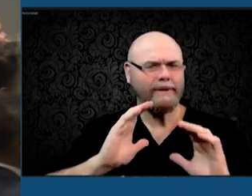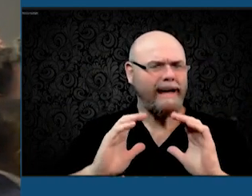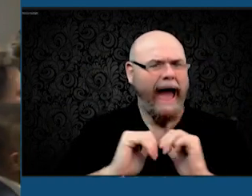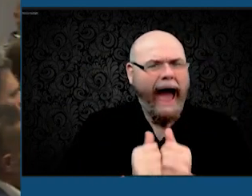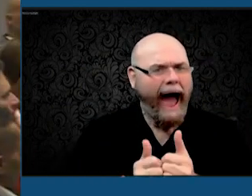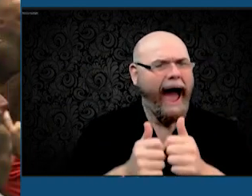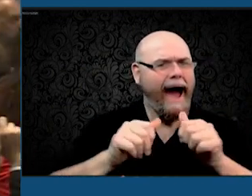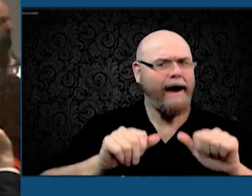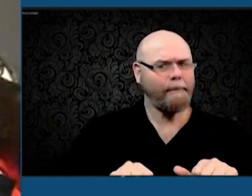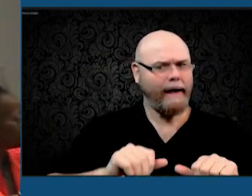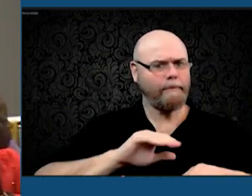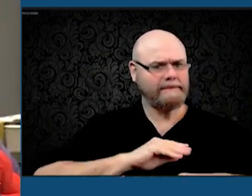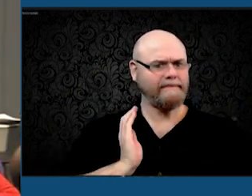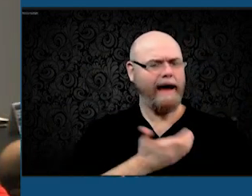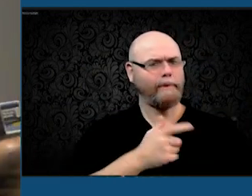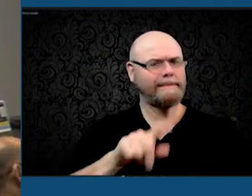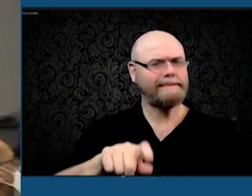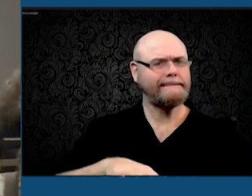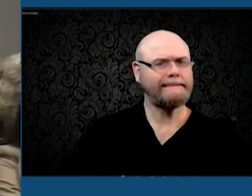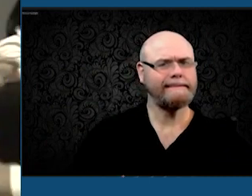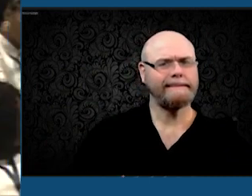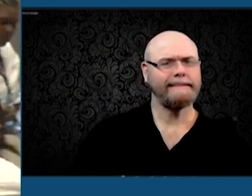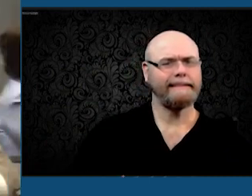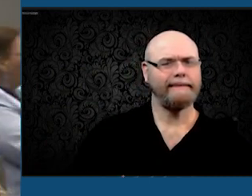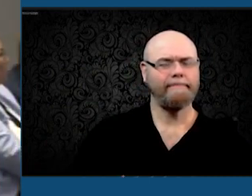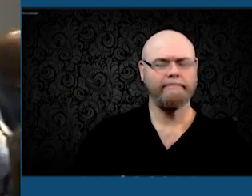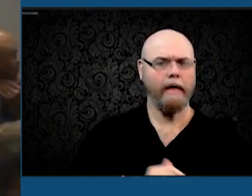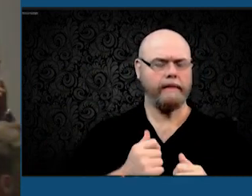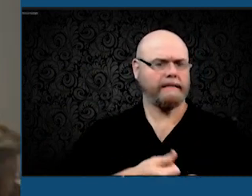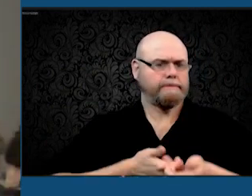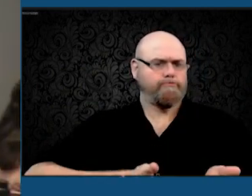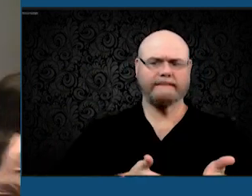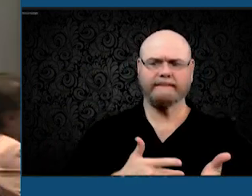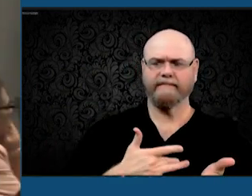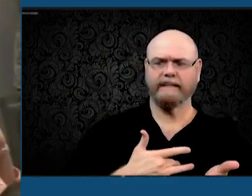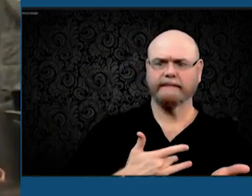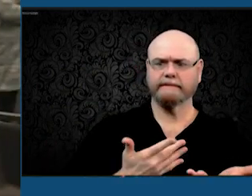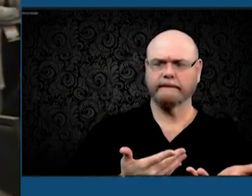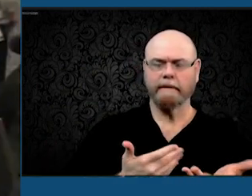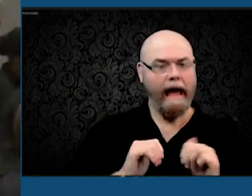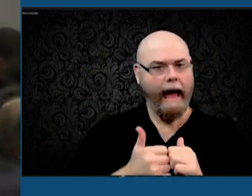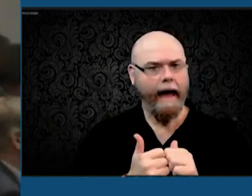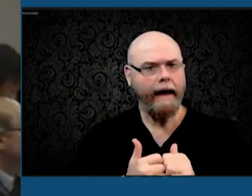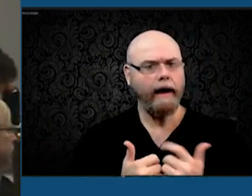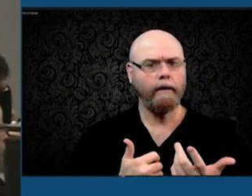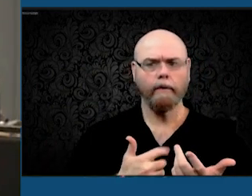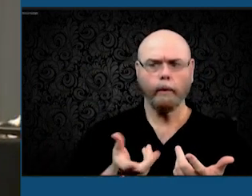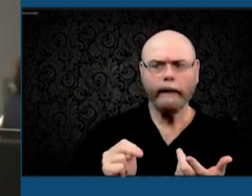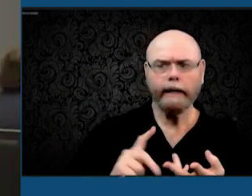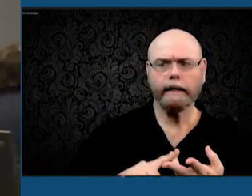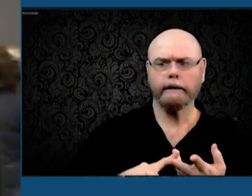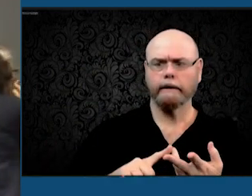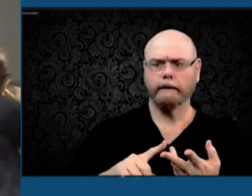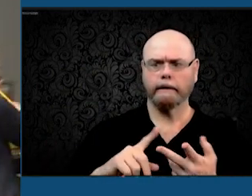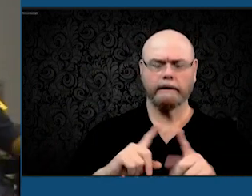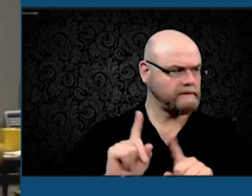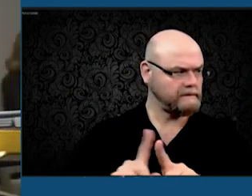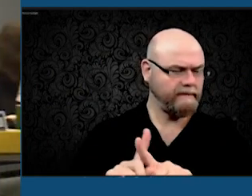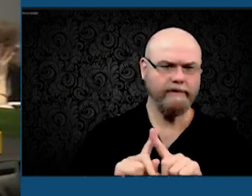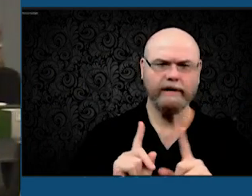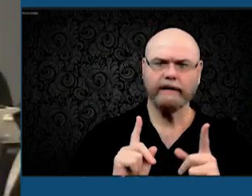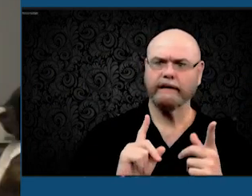The next skill is expressing emotions, knowing how and when to express different emotions with different people across context. I gave you that example